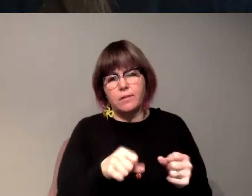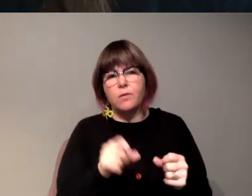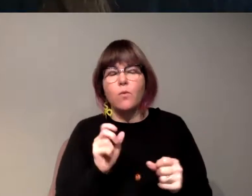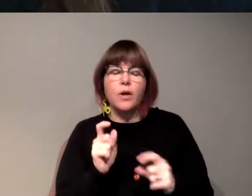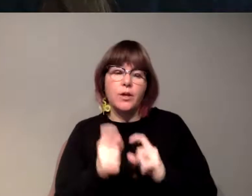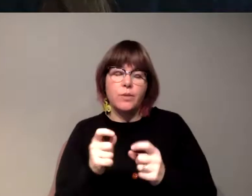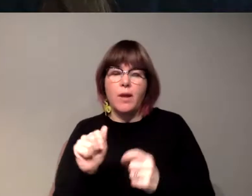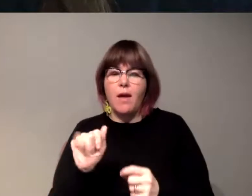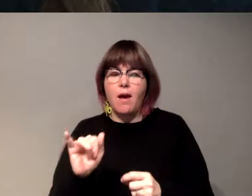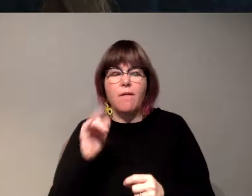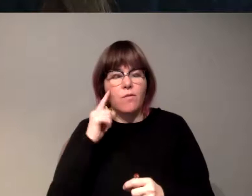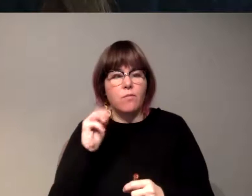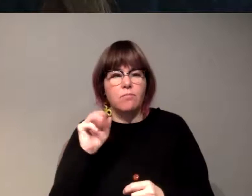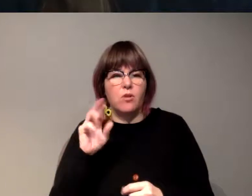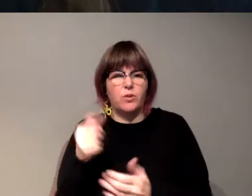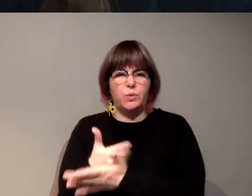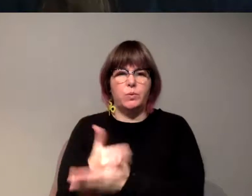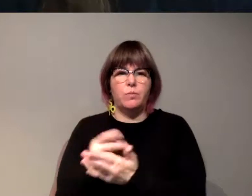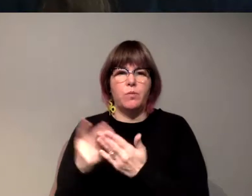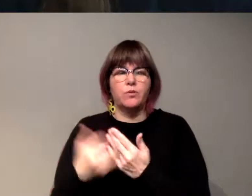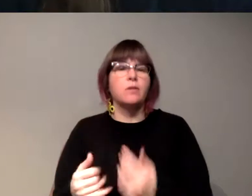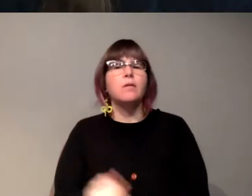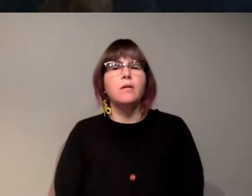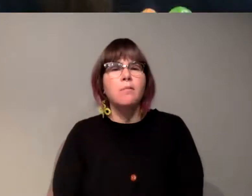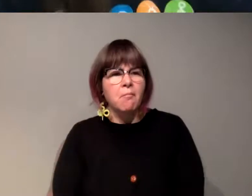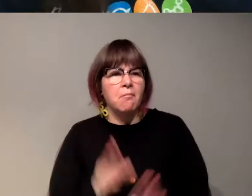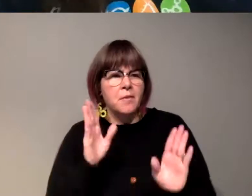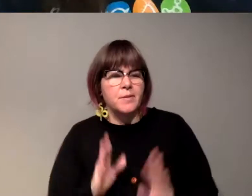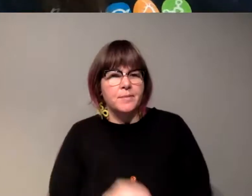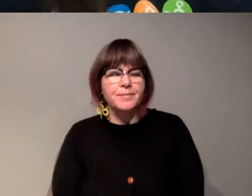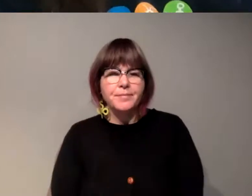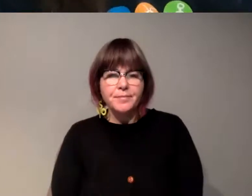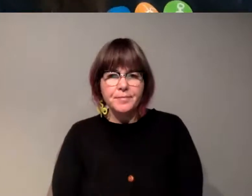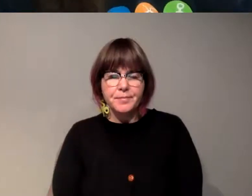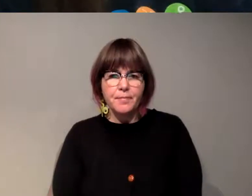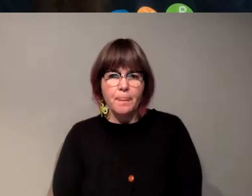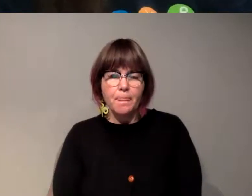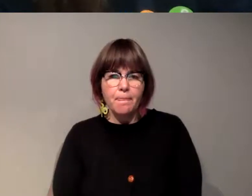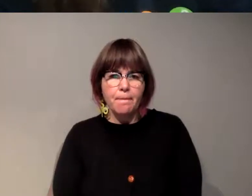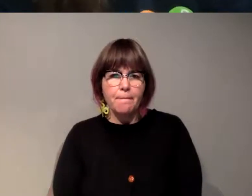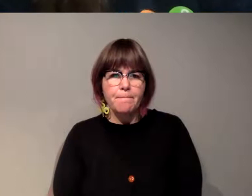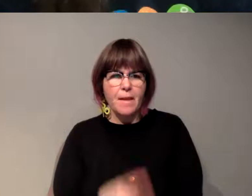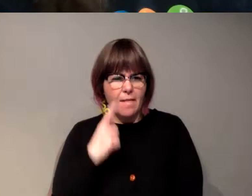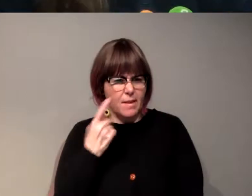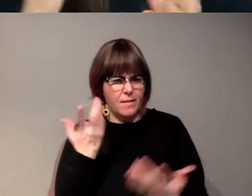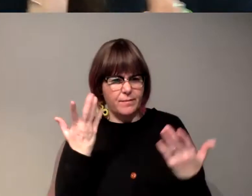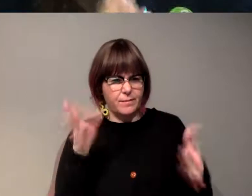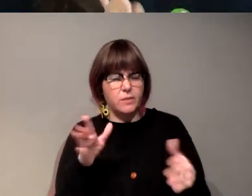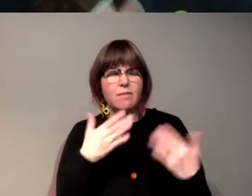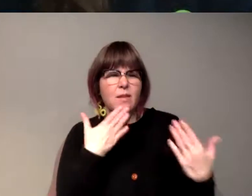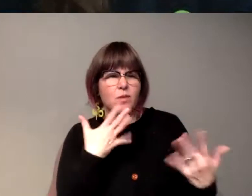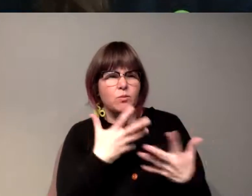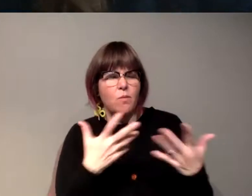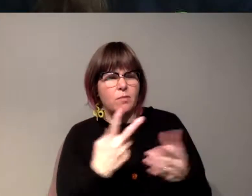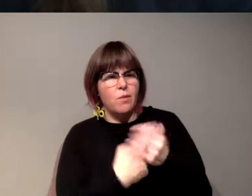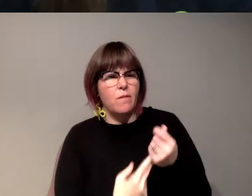to AI for Mars, which is our newer project. Awesome. Well, I think that wraps up our questions. Thank you so much for both